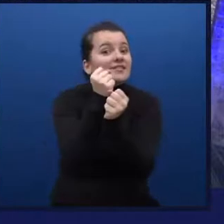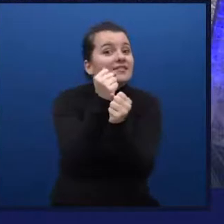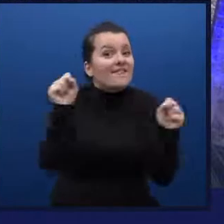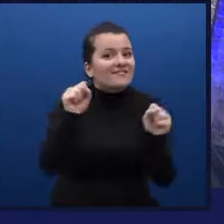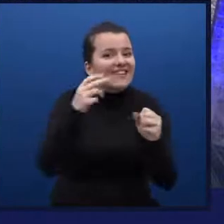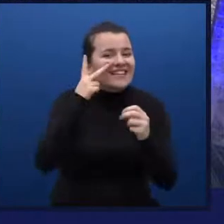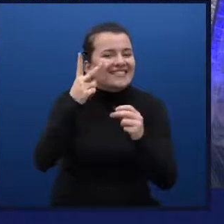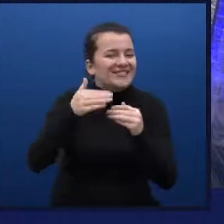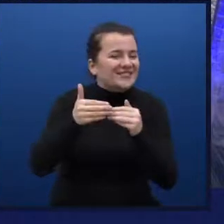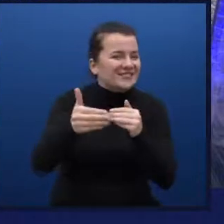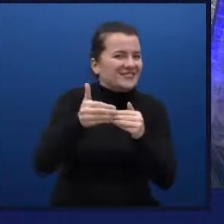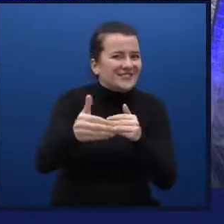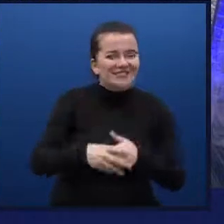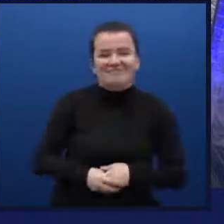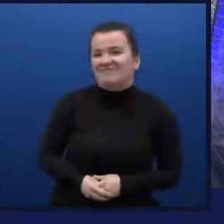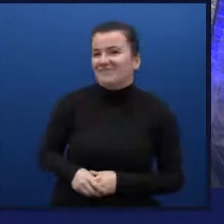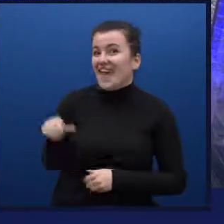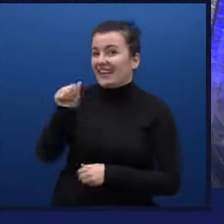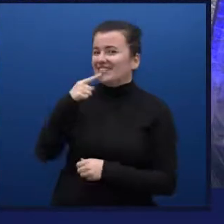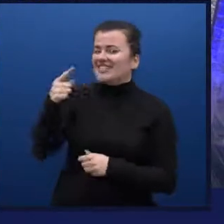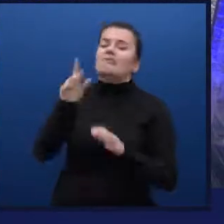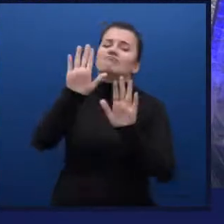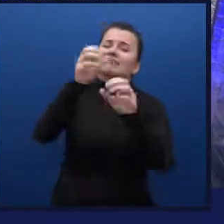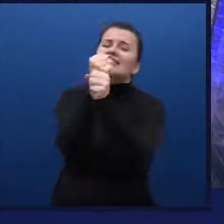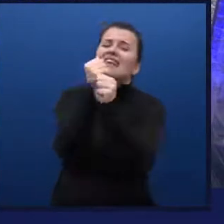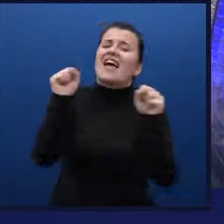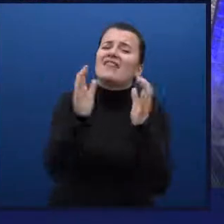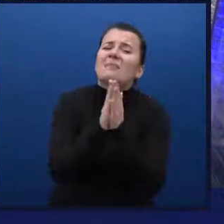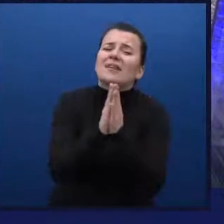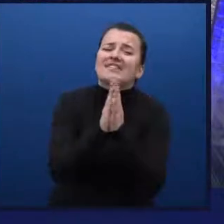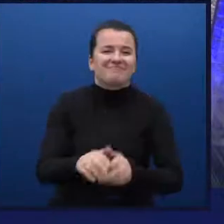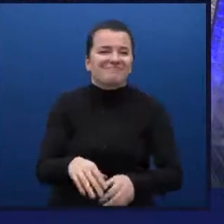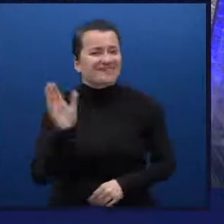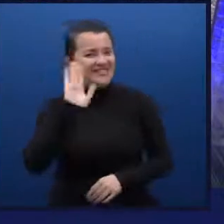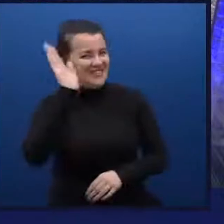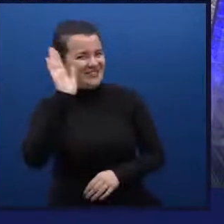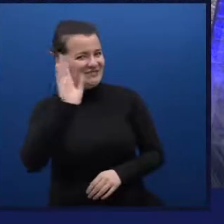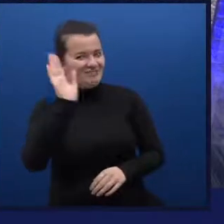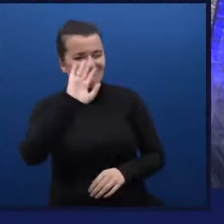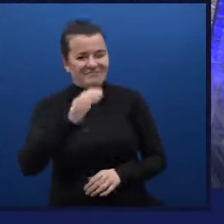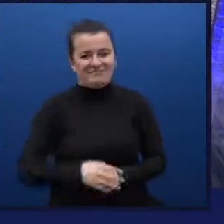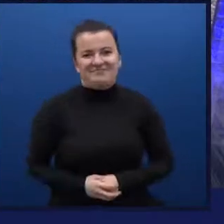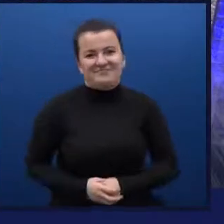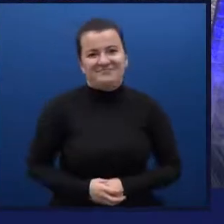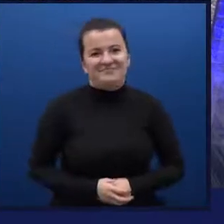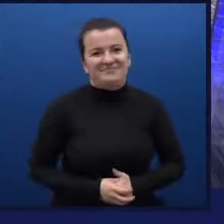Yes. Please, everyone, be safe. See ya. See ya.